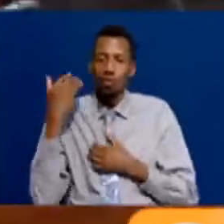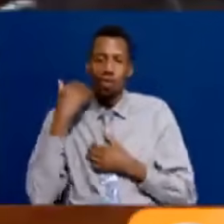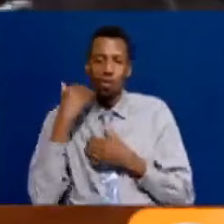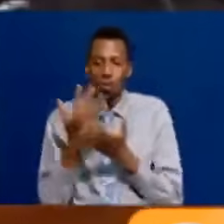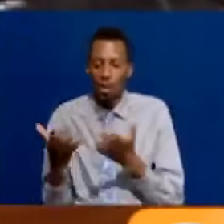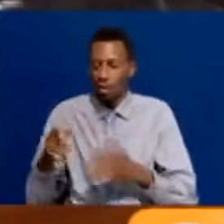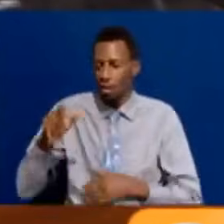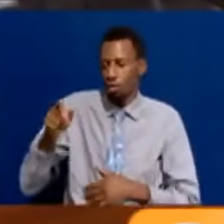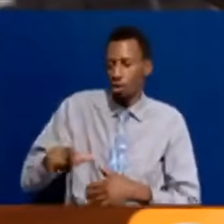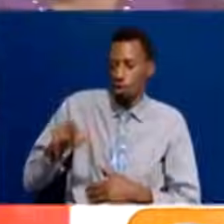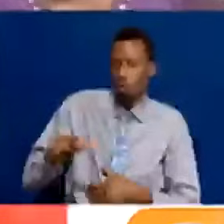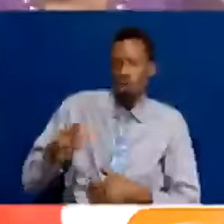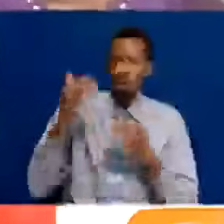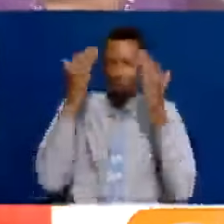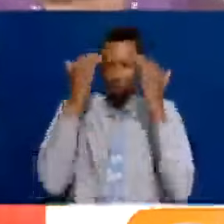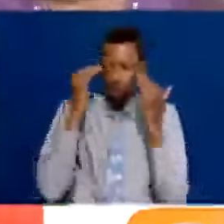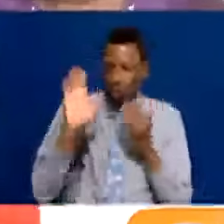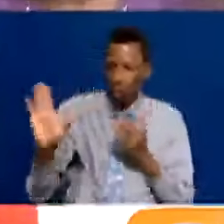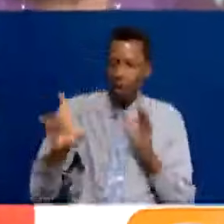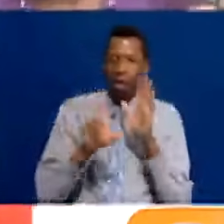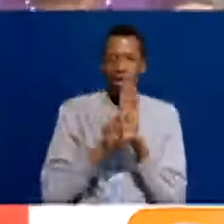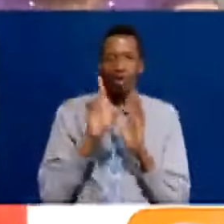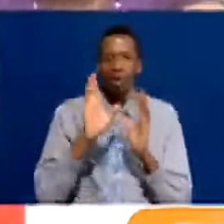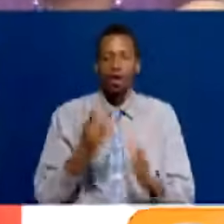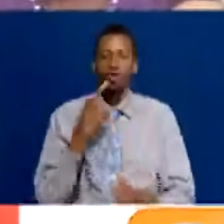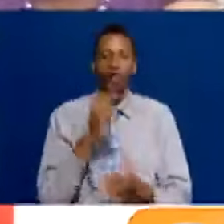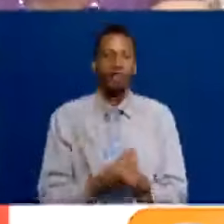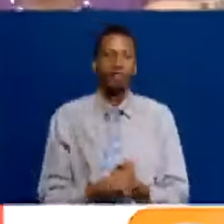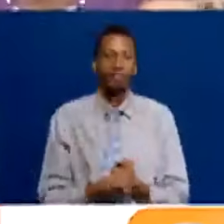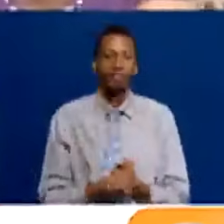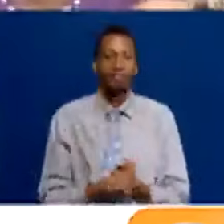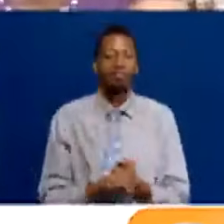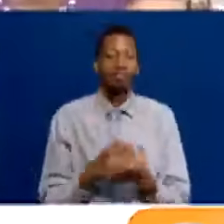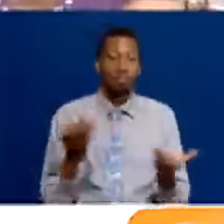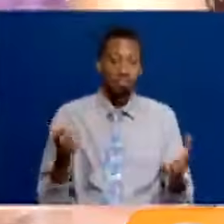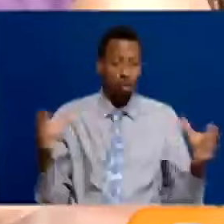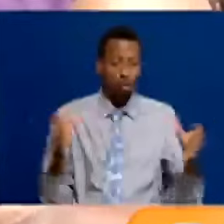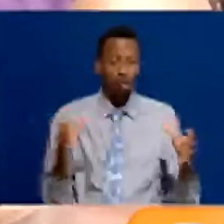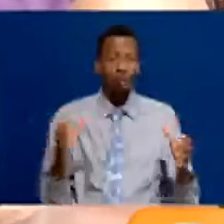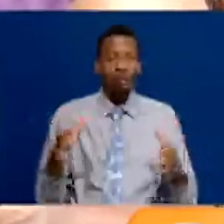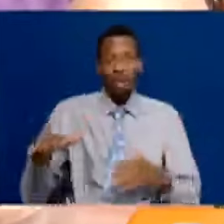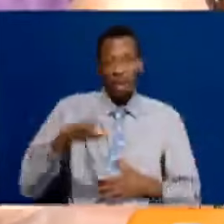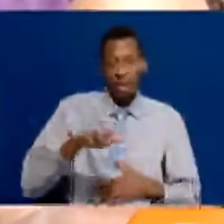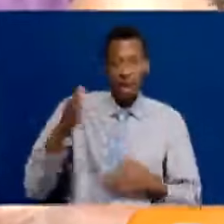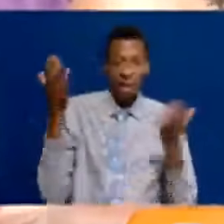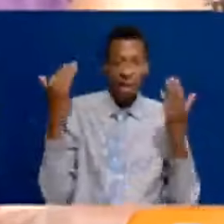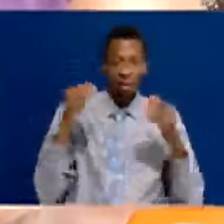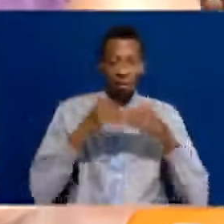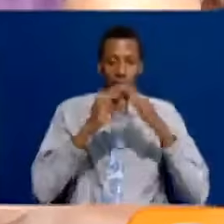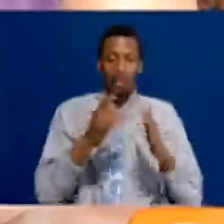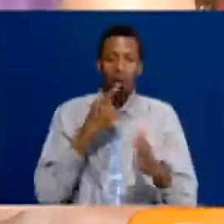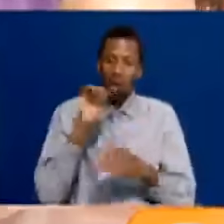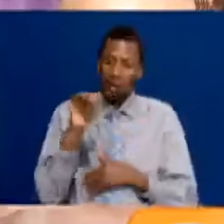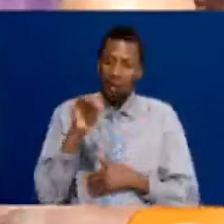courts, according to her lawyers. In Meru, a group of local women leaders asked the Senate to uphold the highest degree